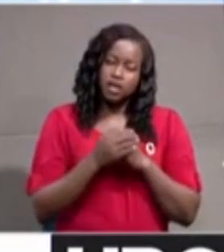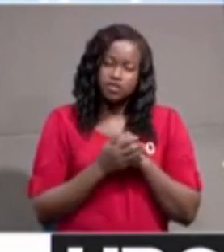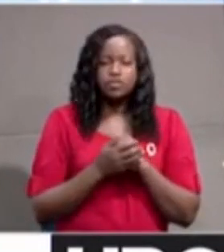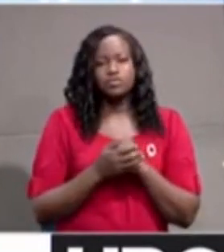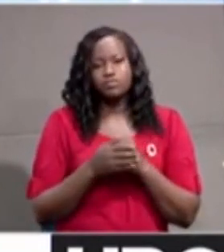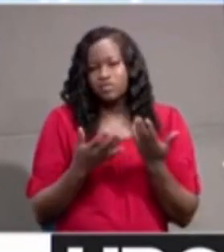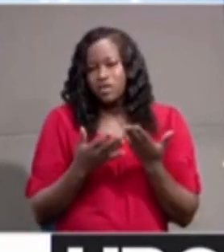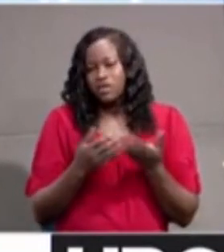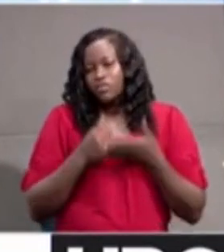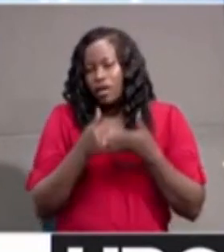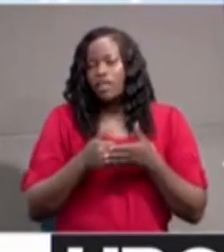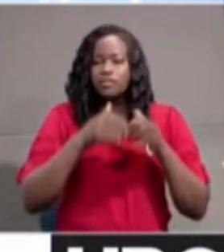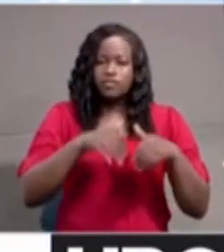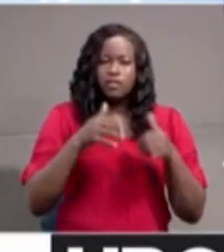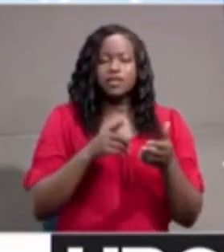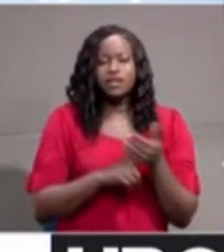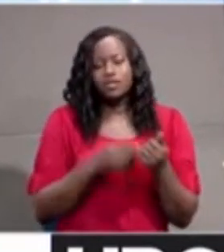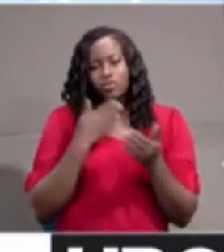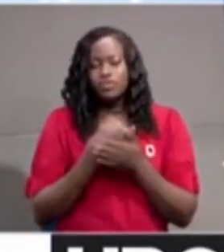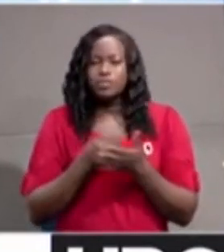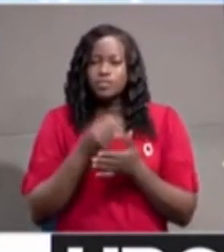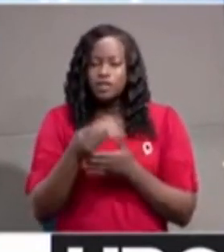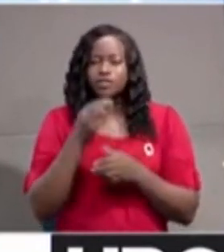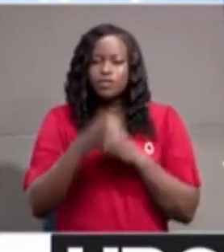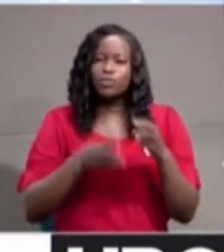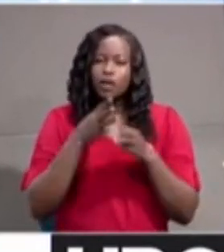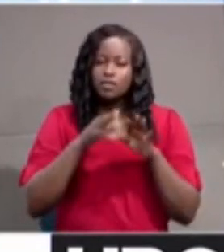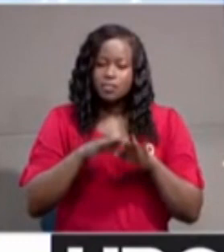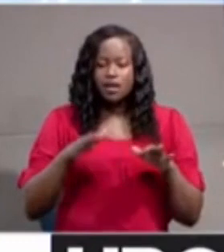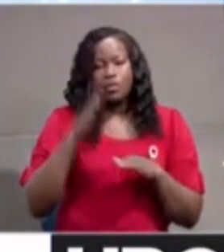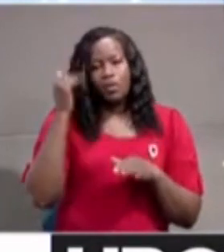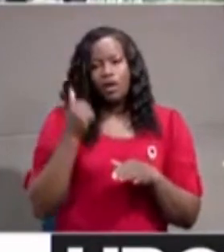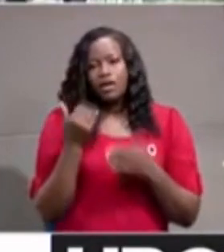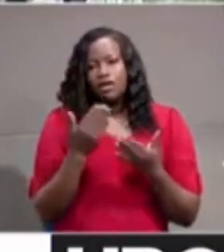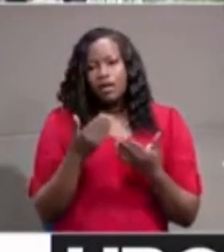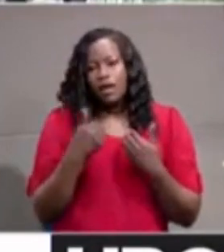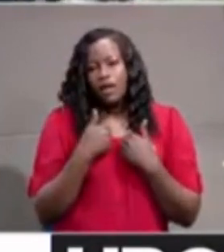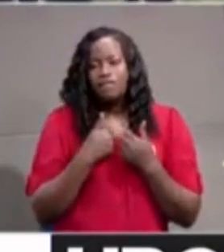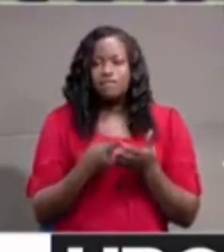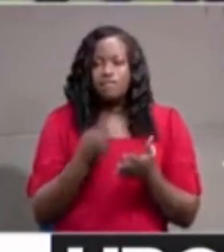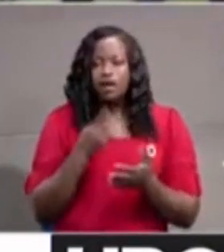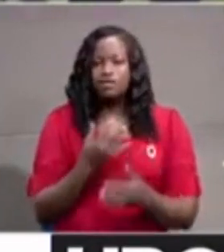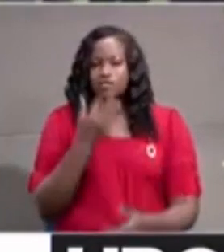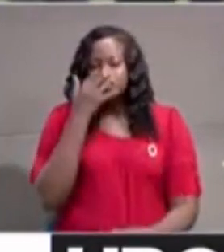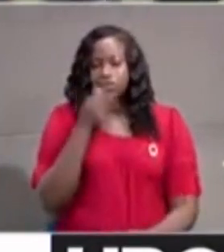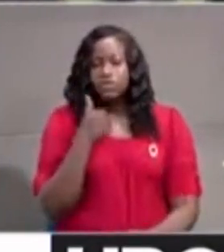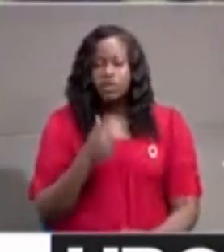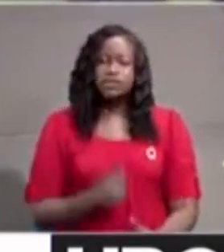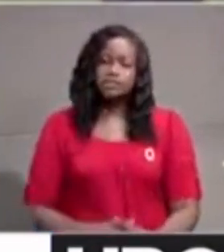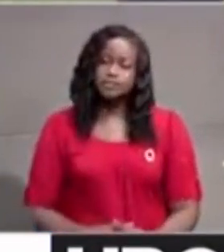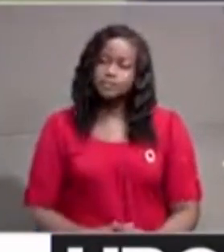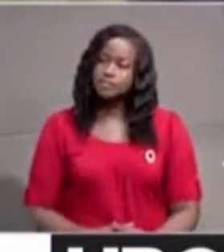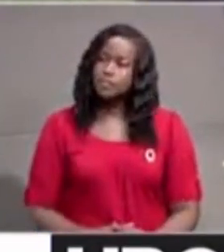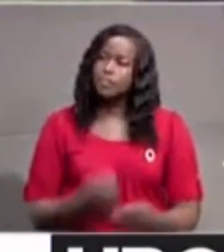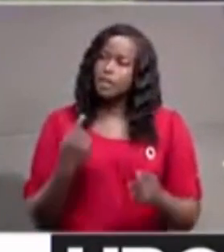enable farmers to fetch good prices on the world market due to its aromatic value. A number of